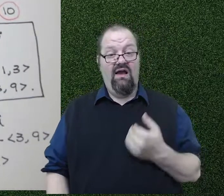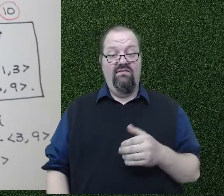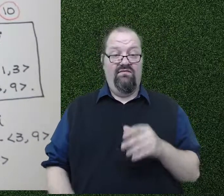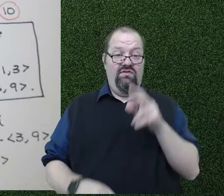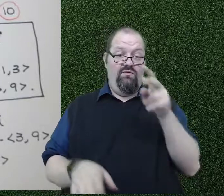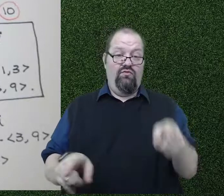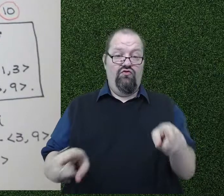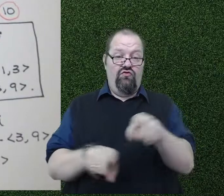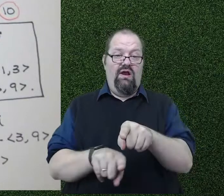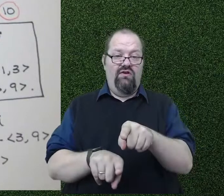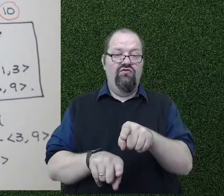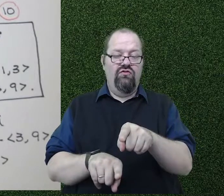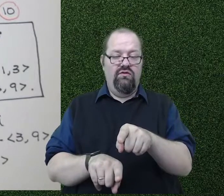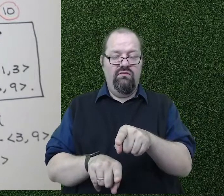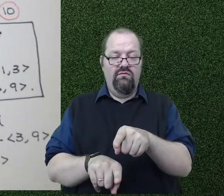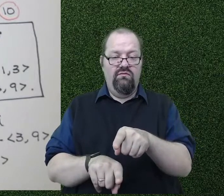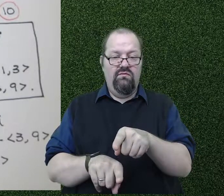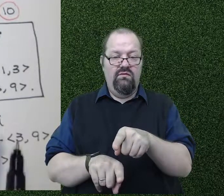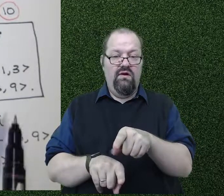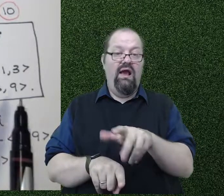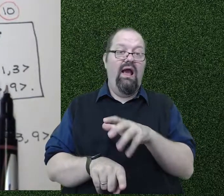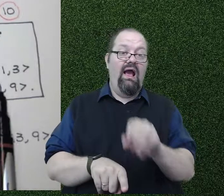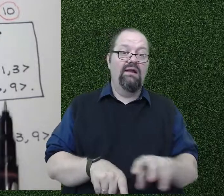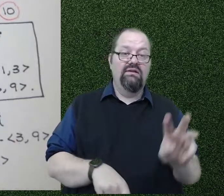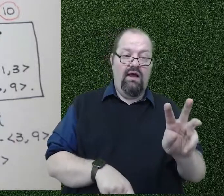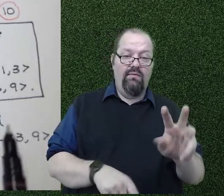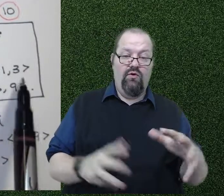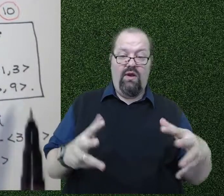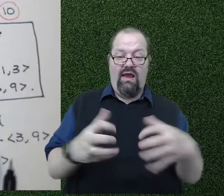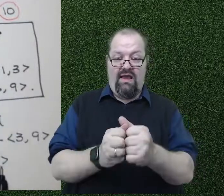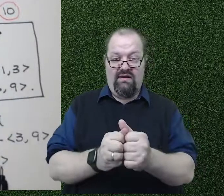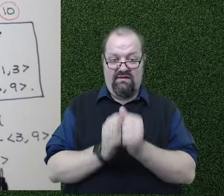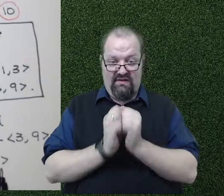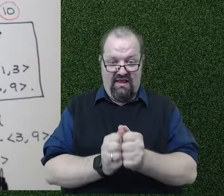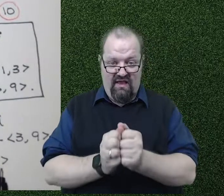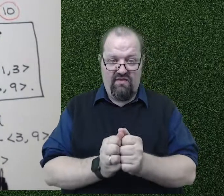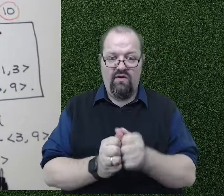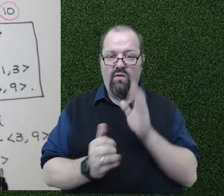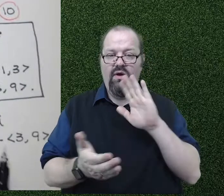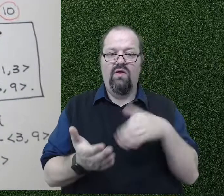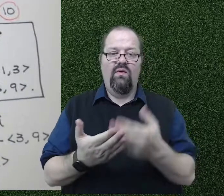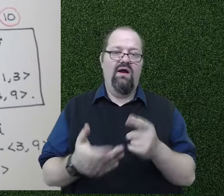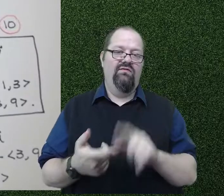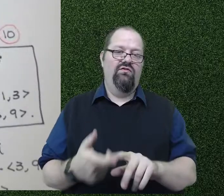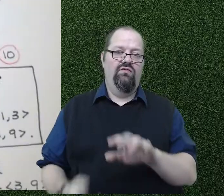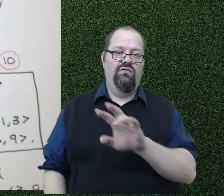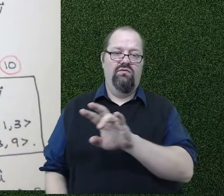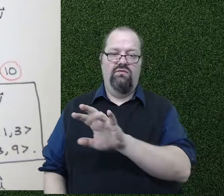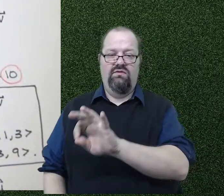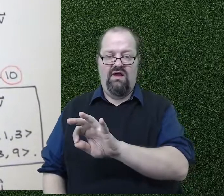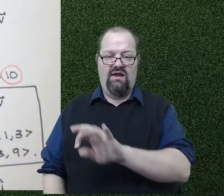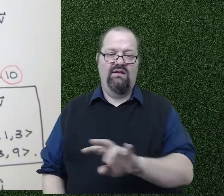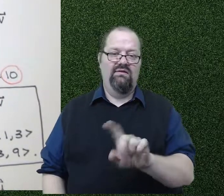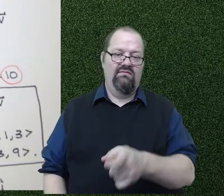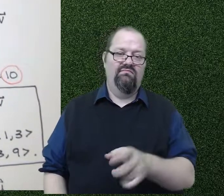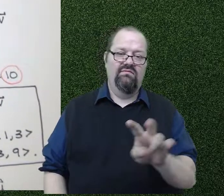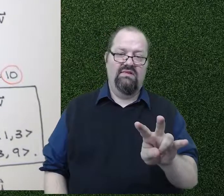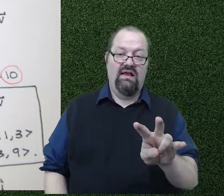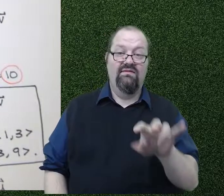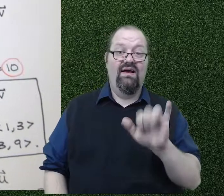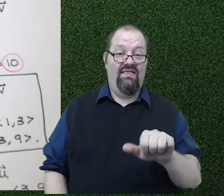projection and w and I add them together, I get 9, 7. And that's the u that we started